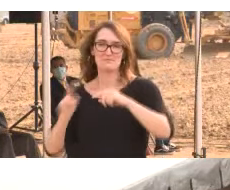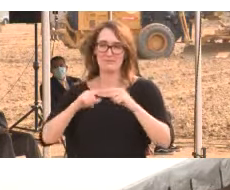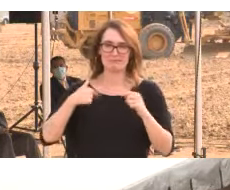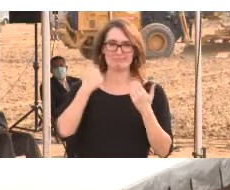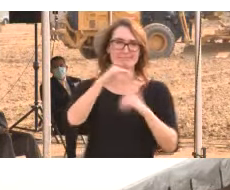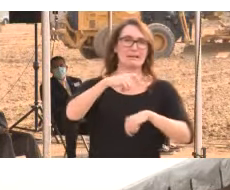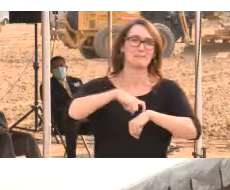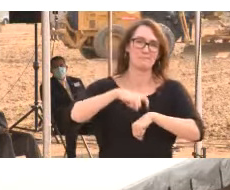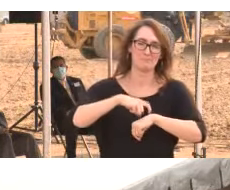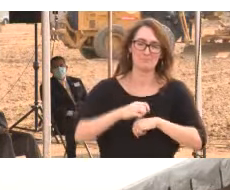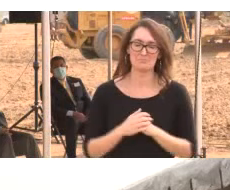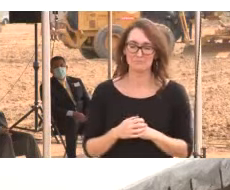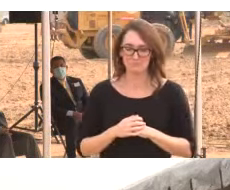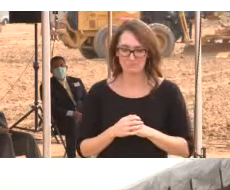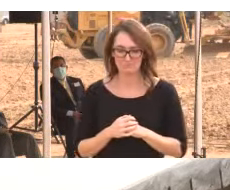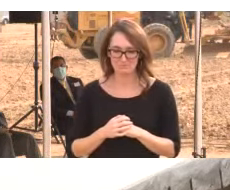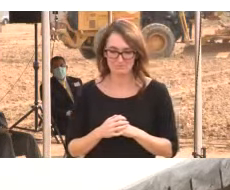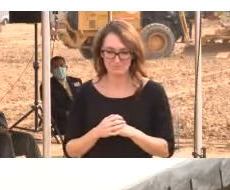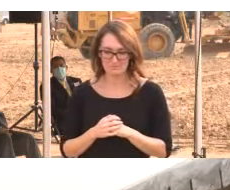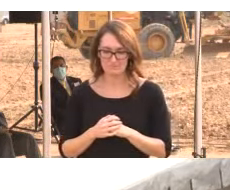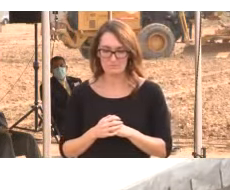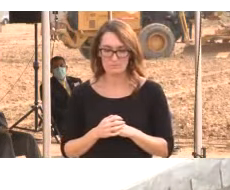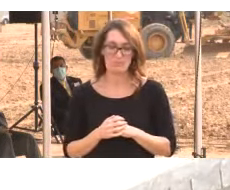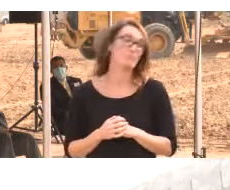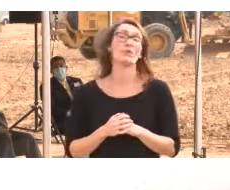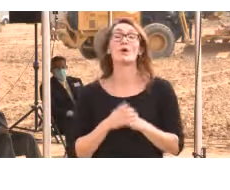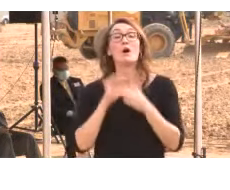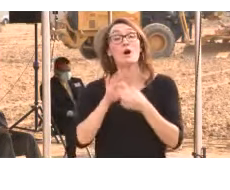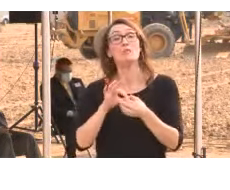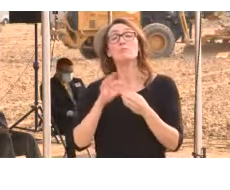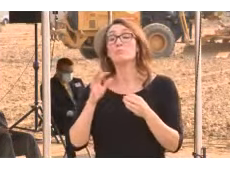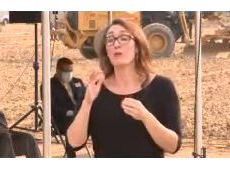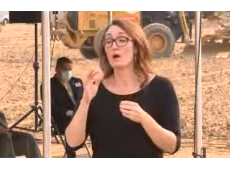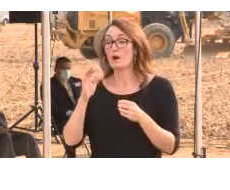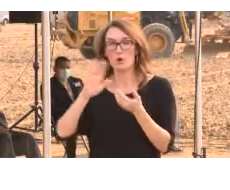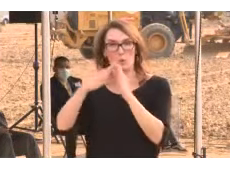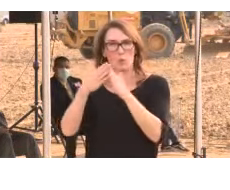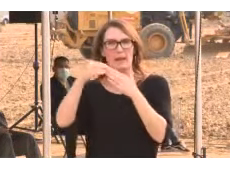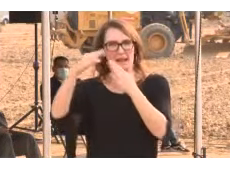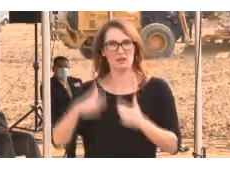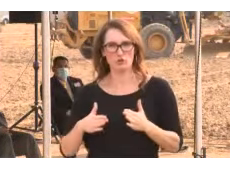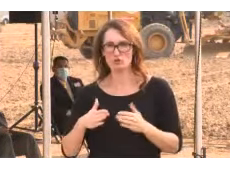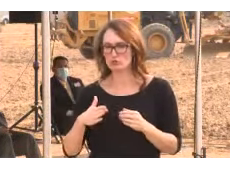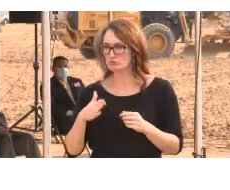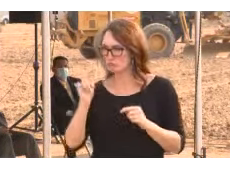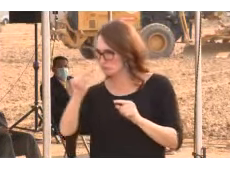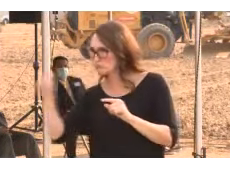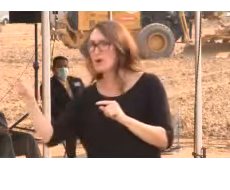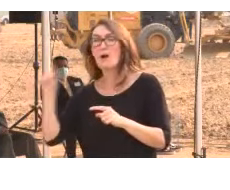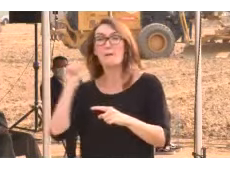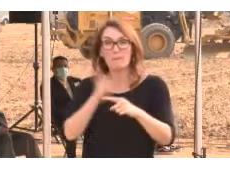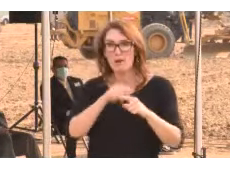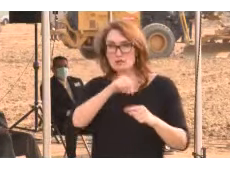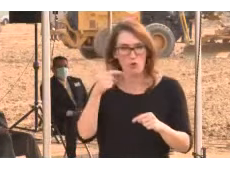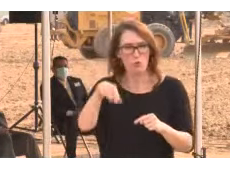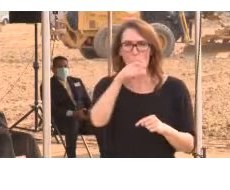do that. In terms of our community leaders, the next gentlemen are not only successful